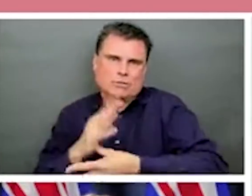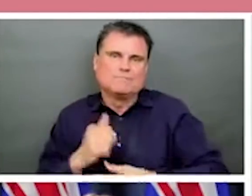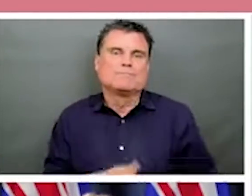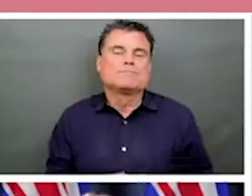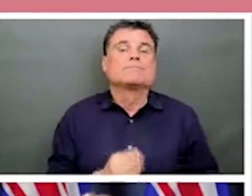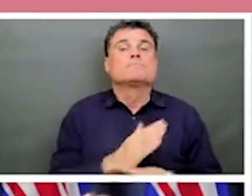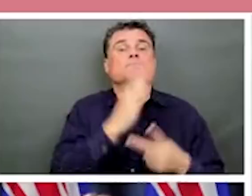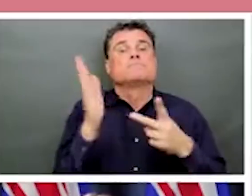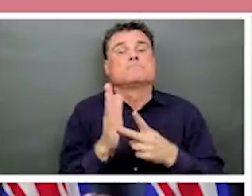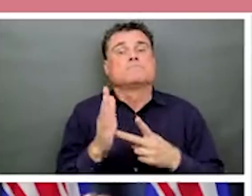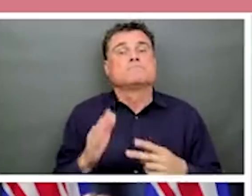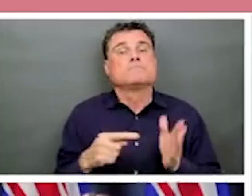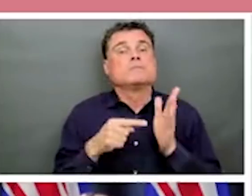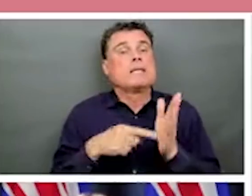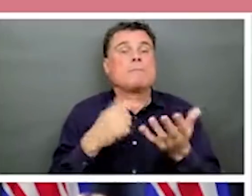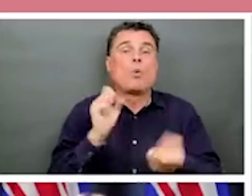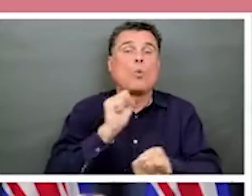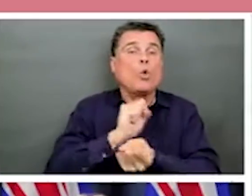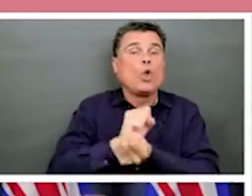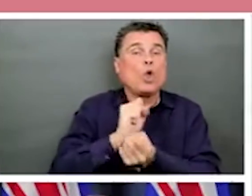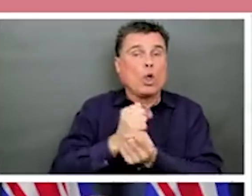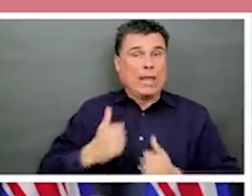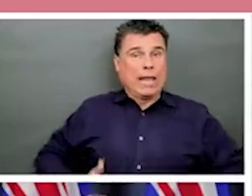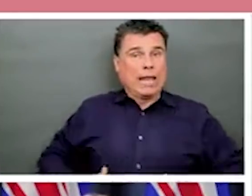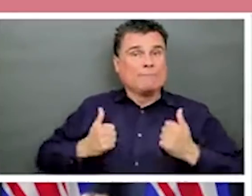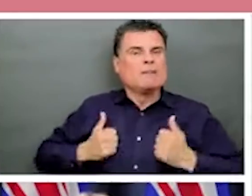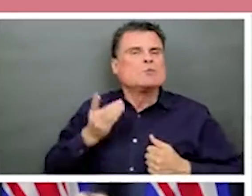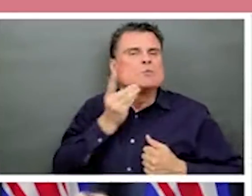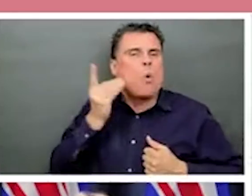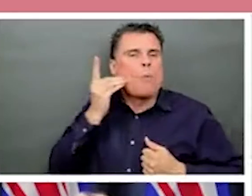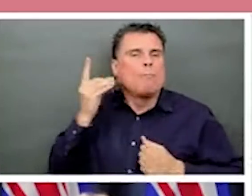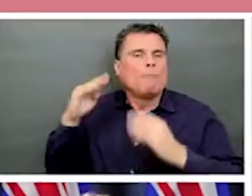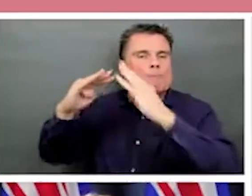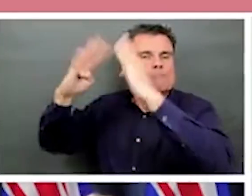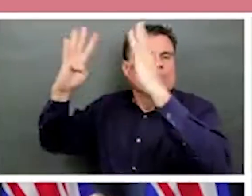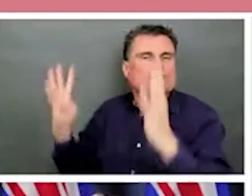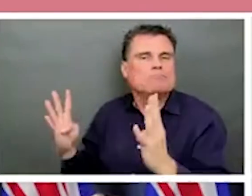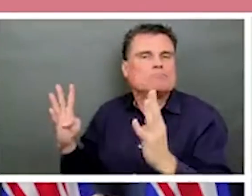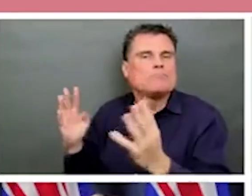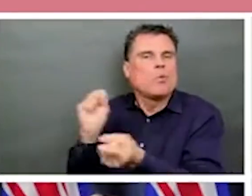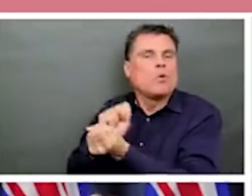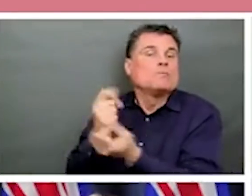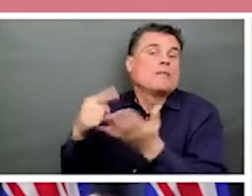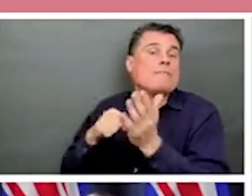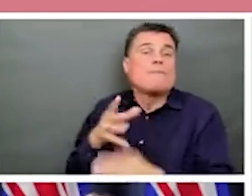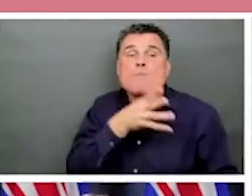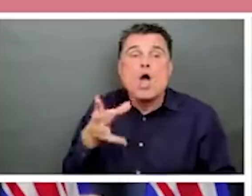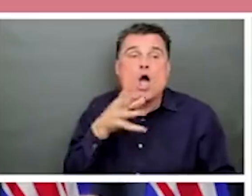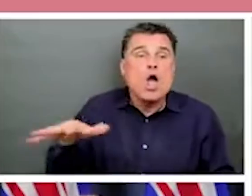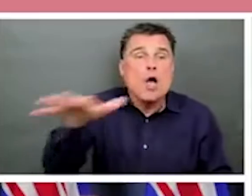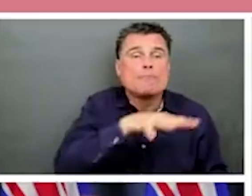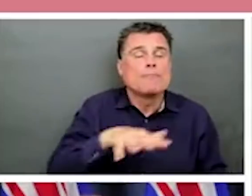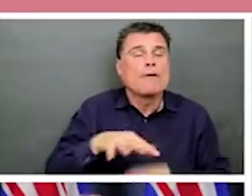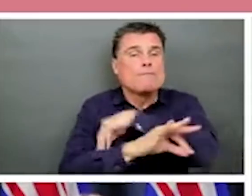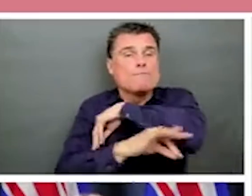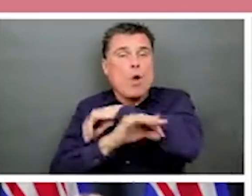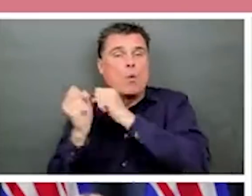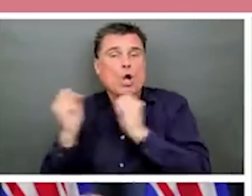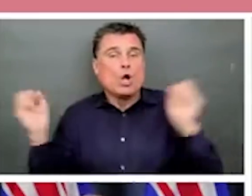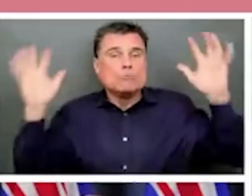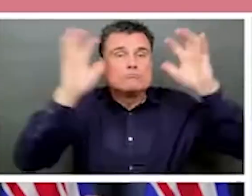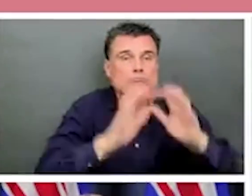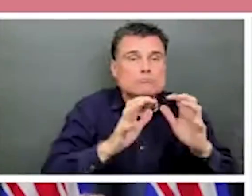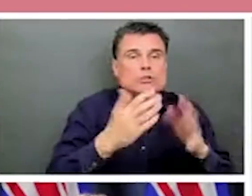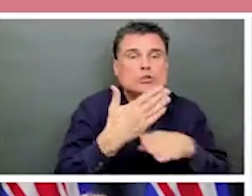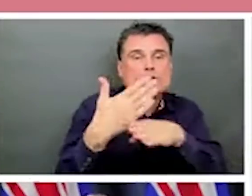housing facilities for workers, whether it's agricultural workers, whether it's workers in some of the resort